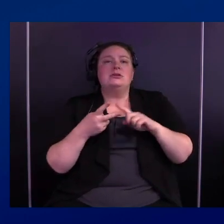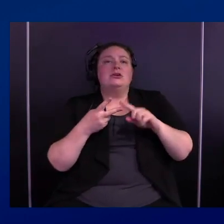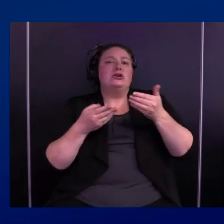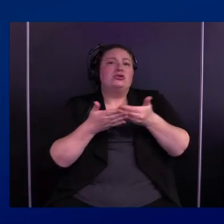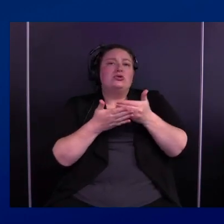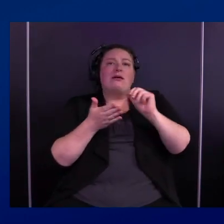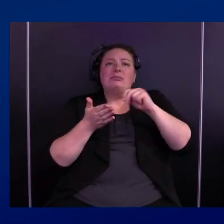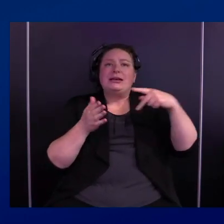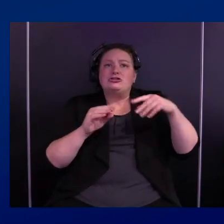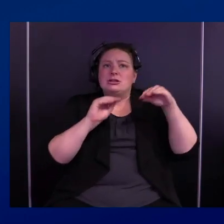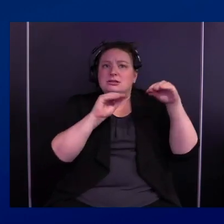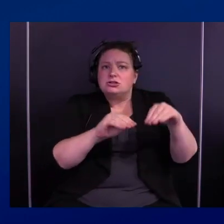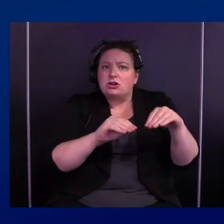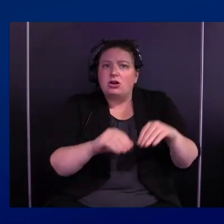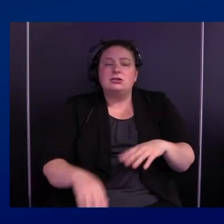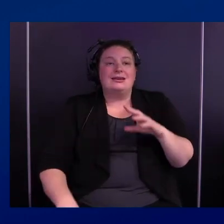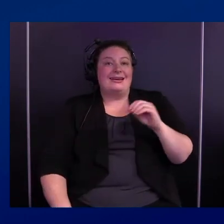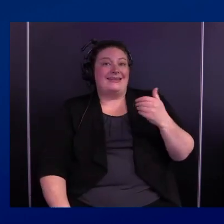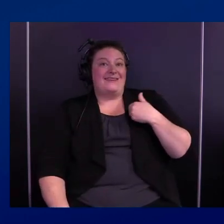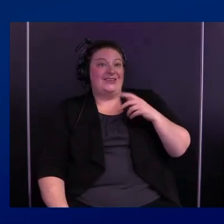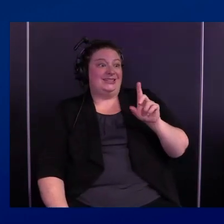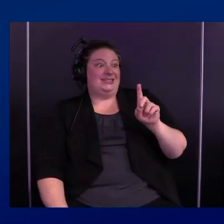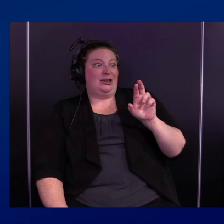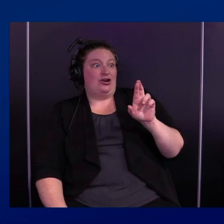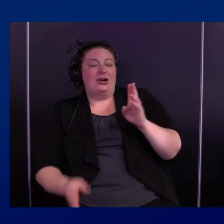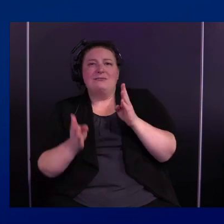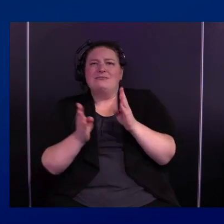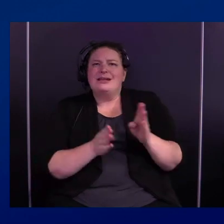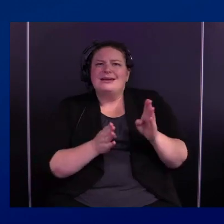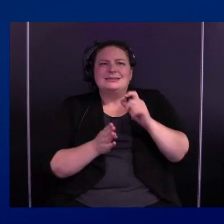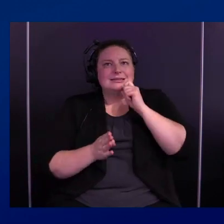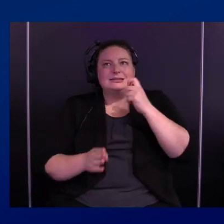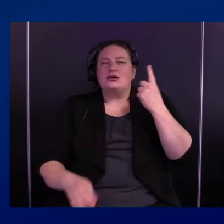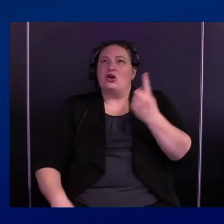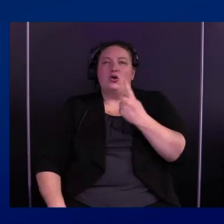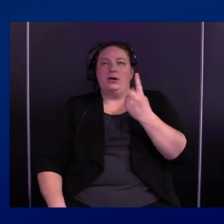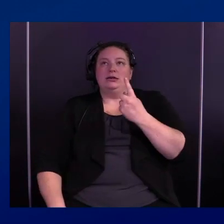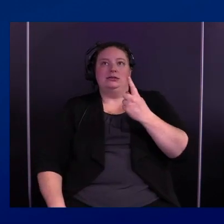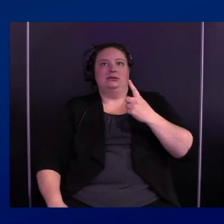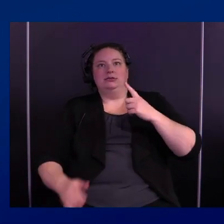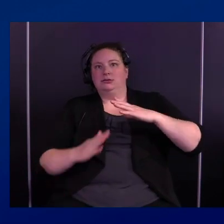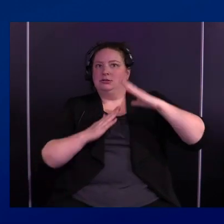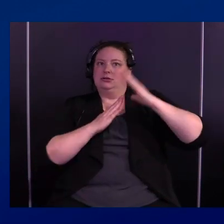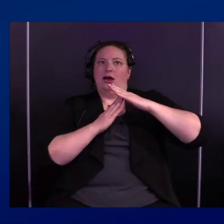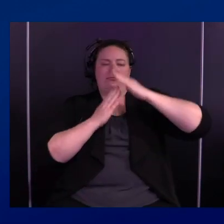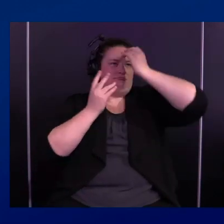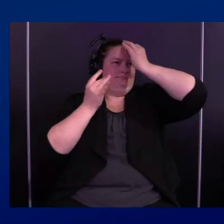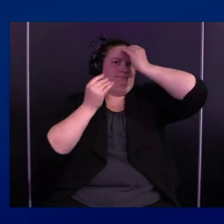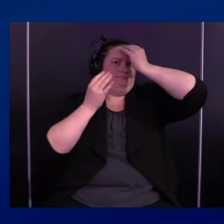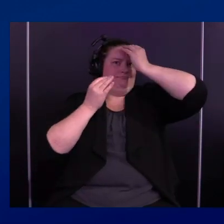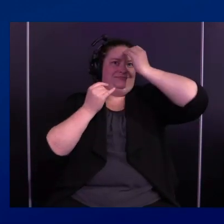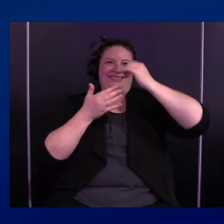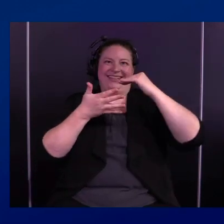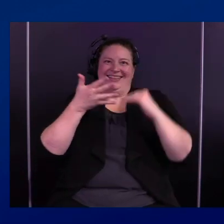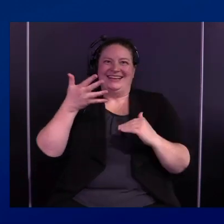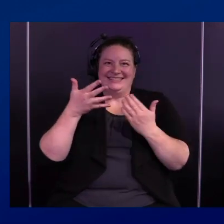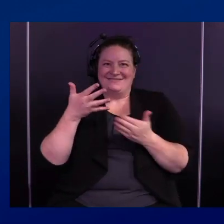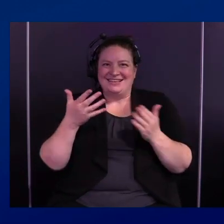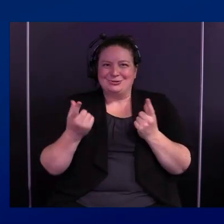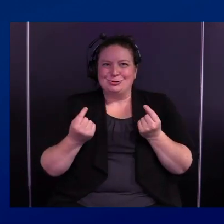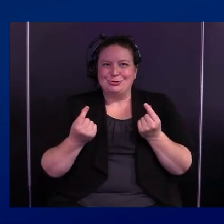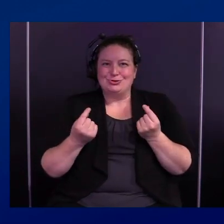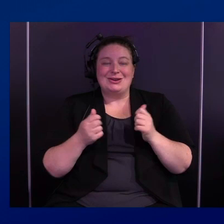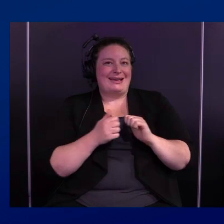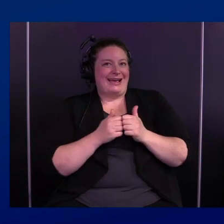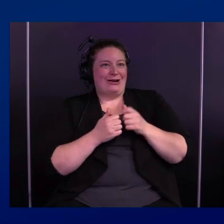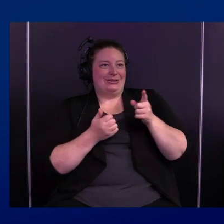and exercising DR plans isn't always on the top of everyone's list of things to do. How is this